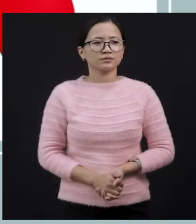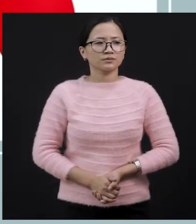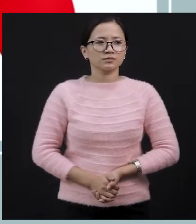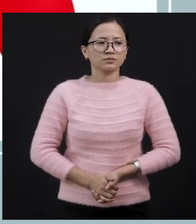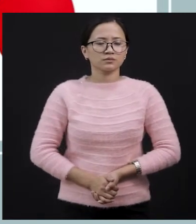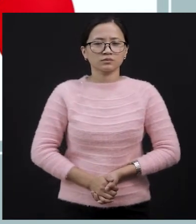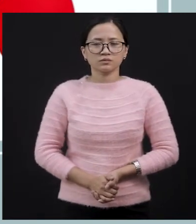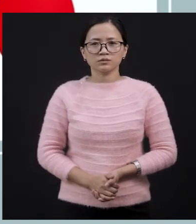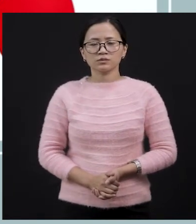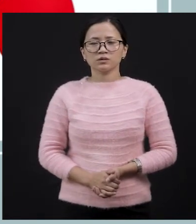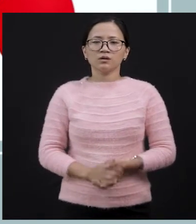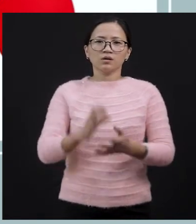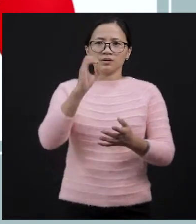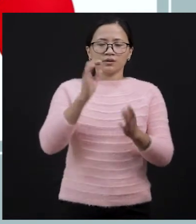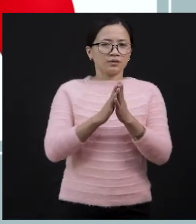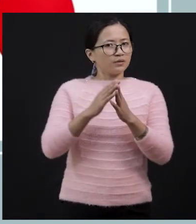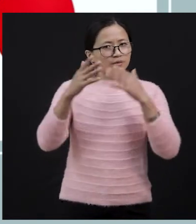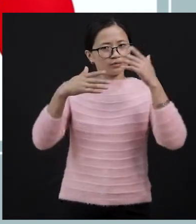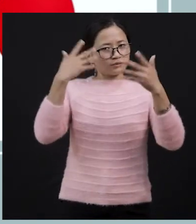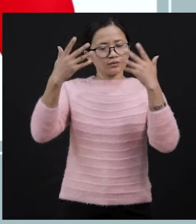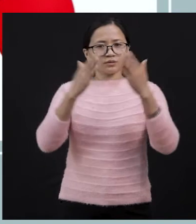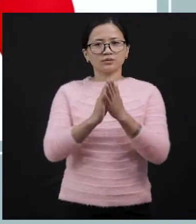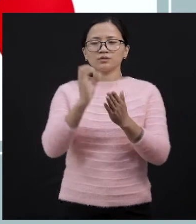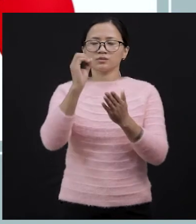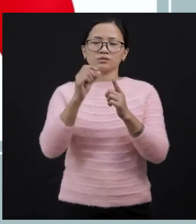Now, air occupies space, right?